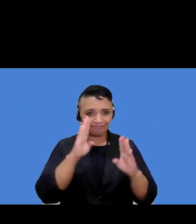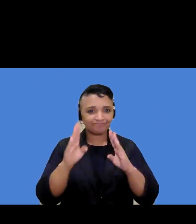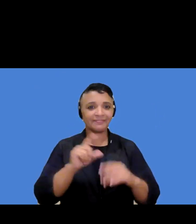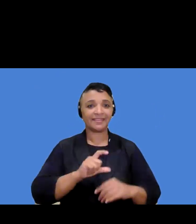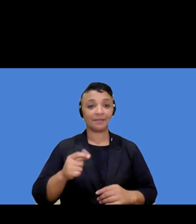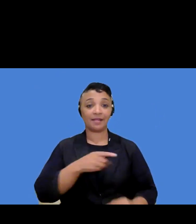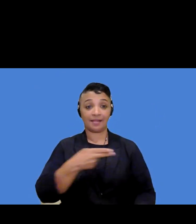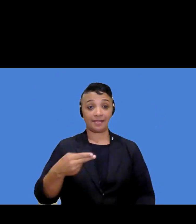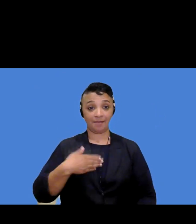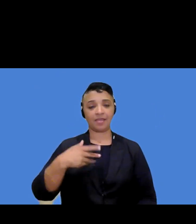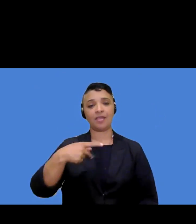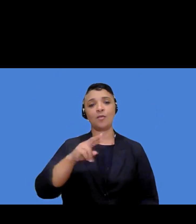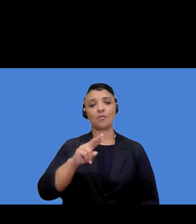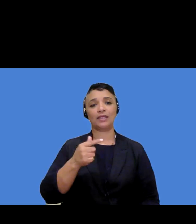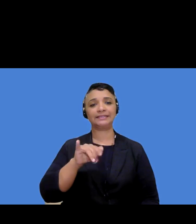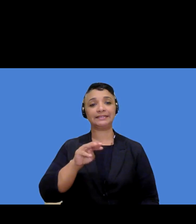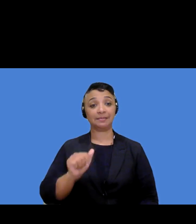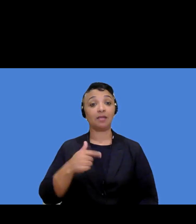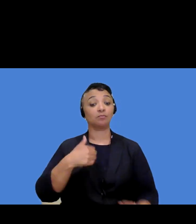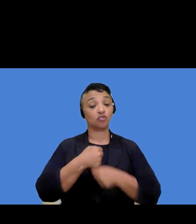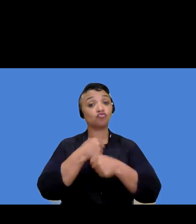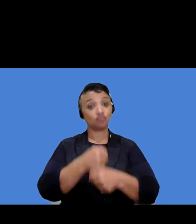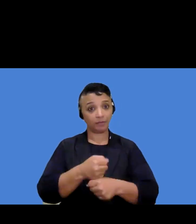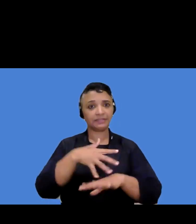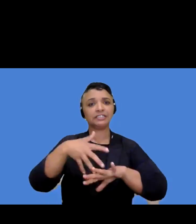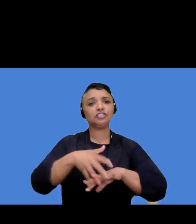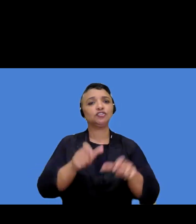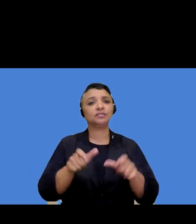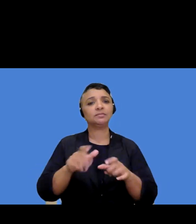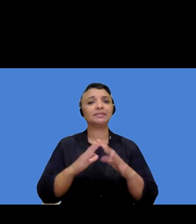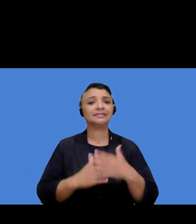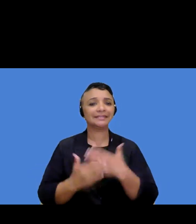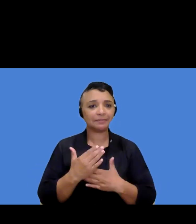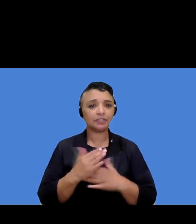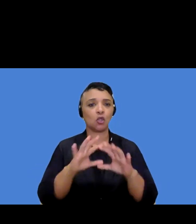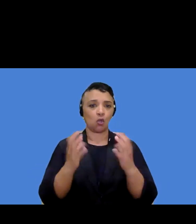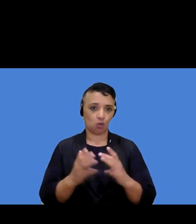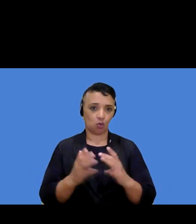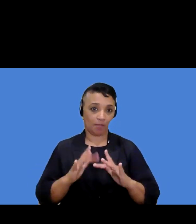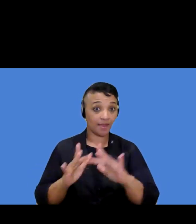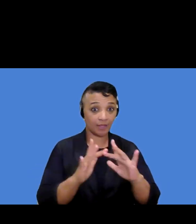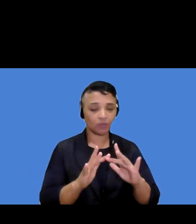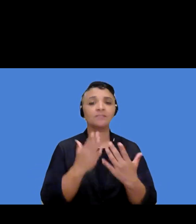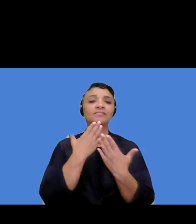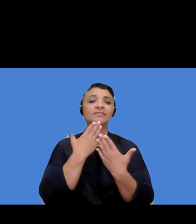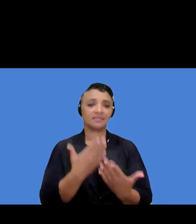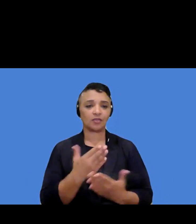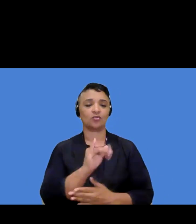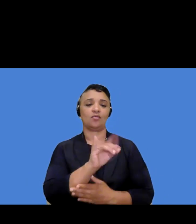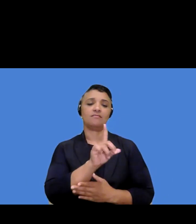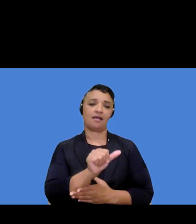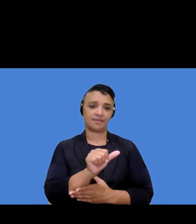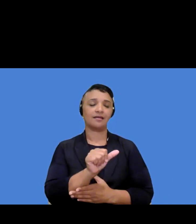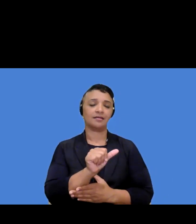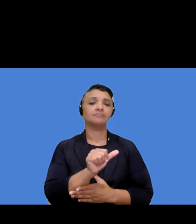Pratima Gurung. I represent Indigenous Persons with Disabilities Global Network, and thank you International Disability Alliance